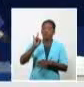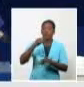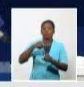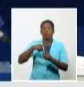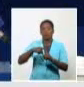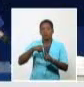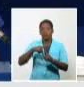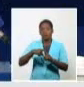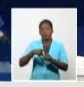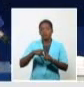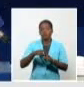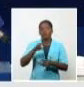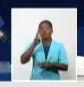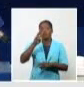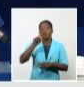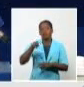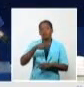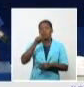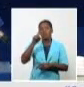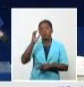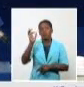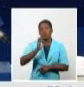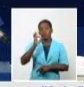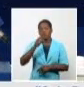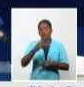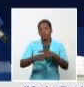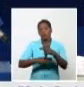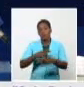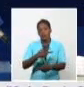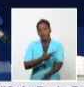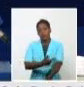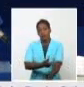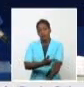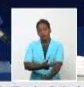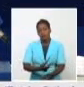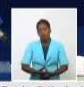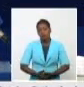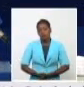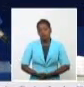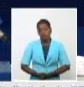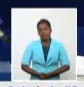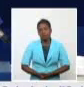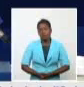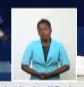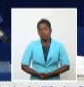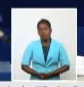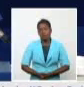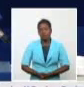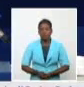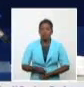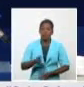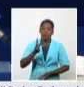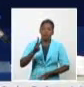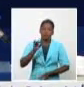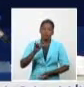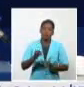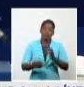1,537 positive samples, confirmed patients, for a 3.1% of the samples